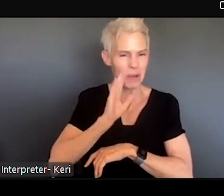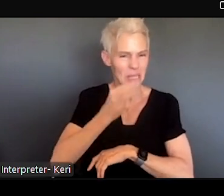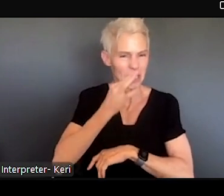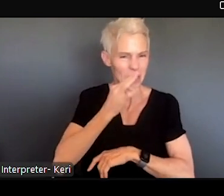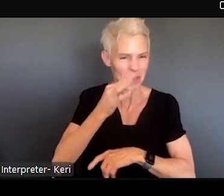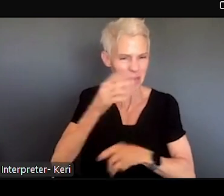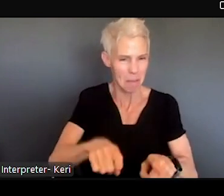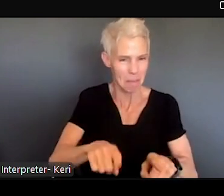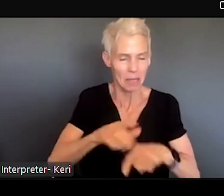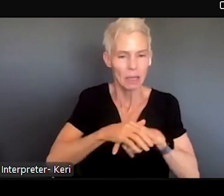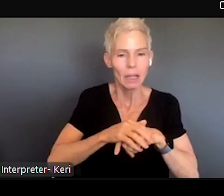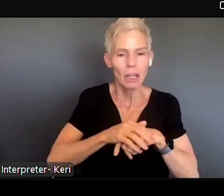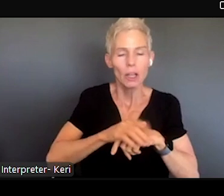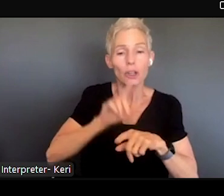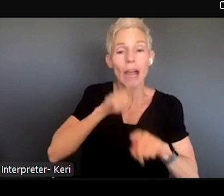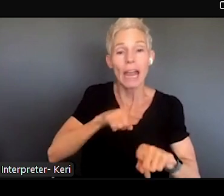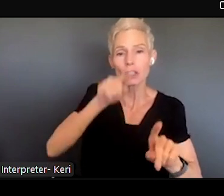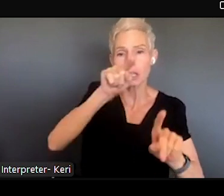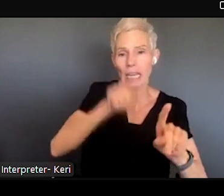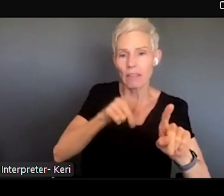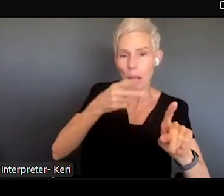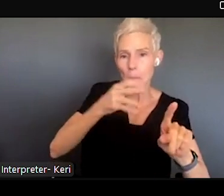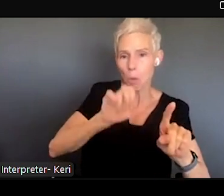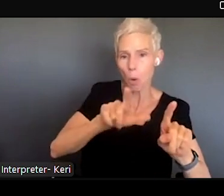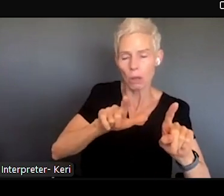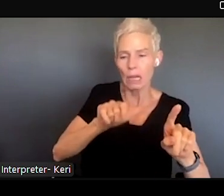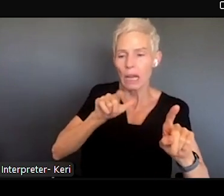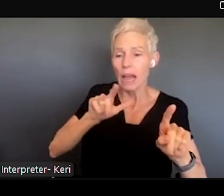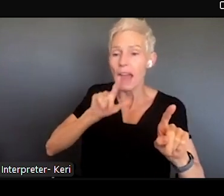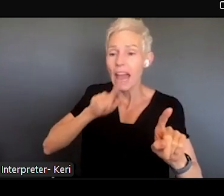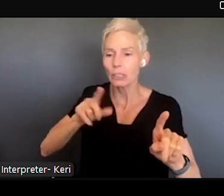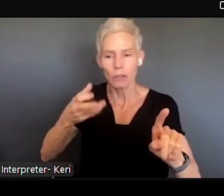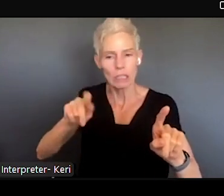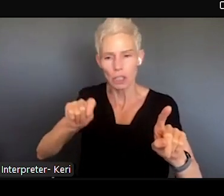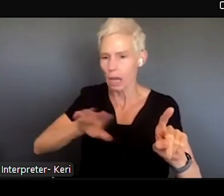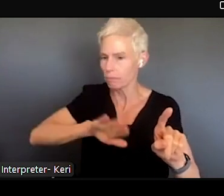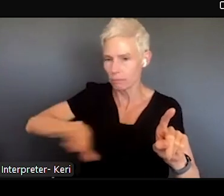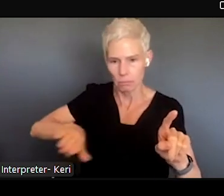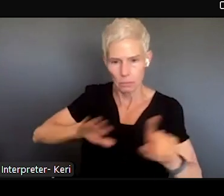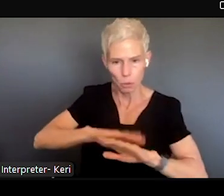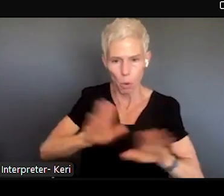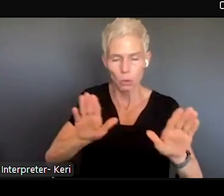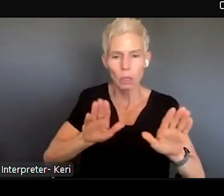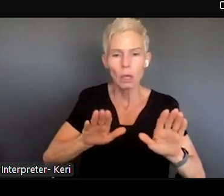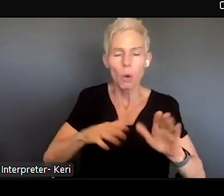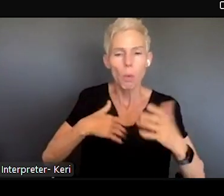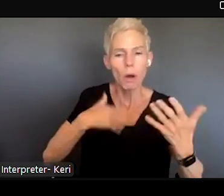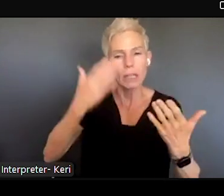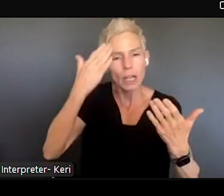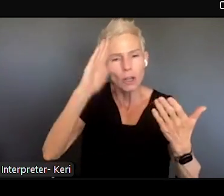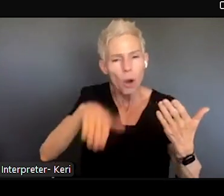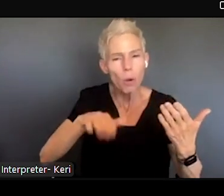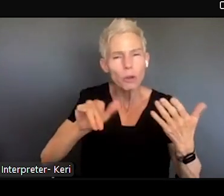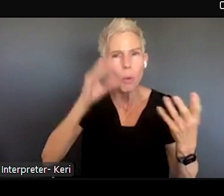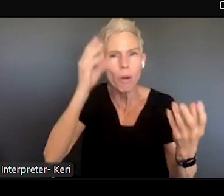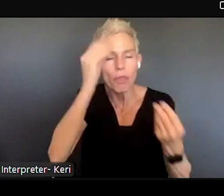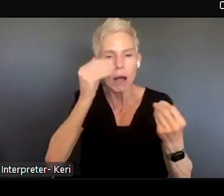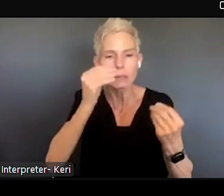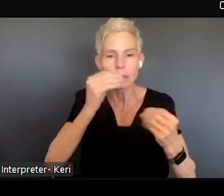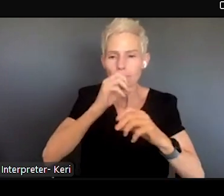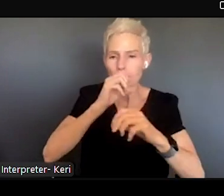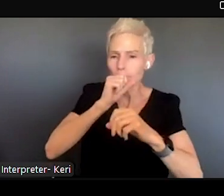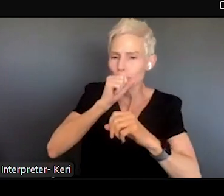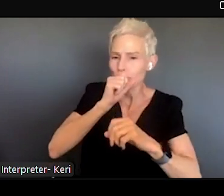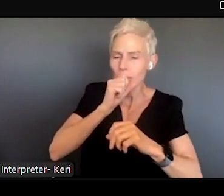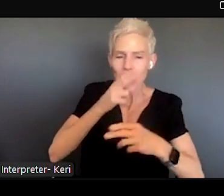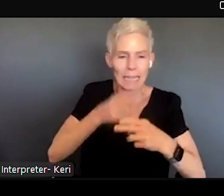your answer in the poll versus the chat so that we get to see kind of what everybody thinks. It is anonymous, so don't